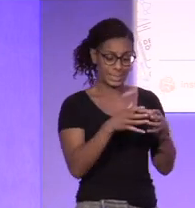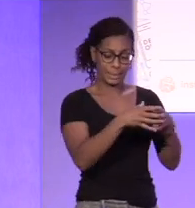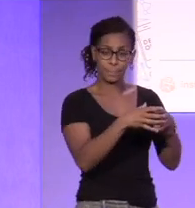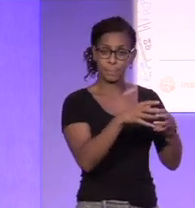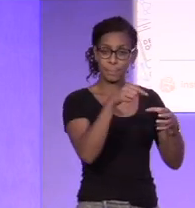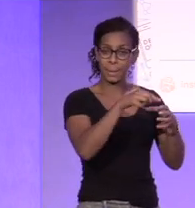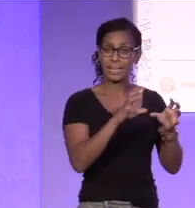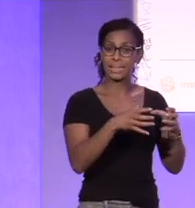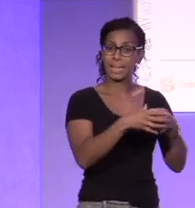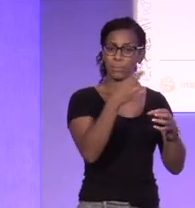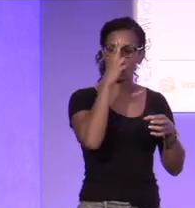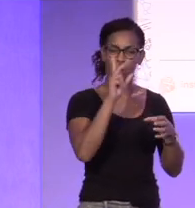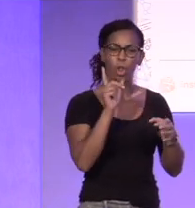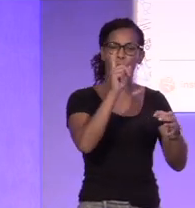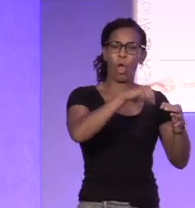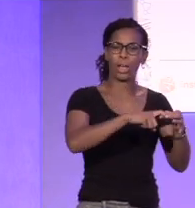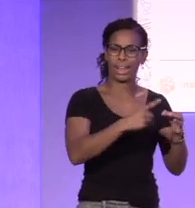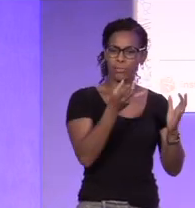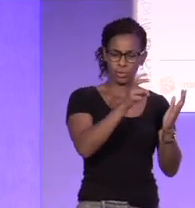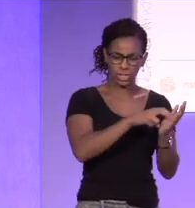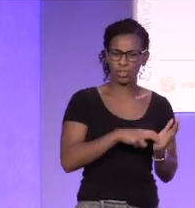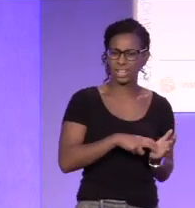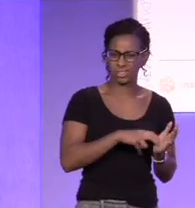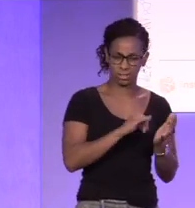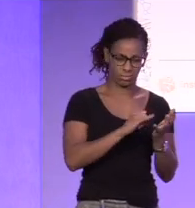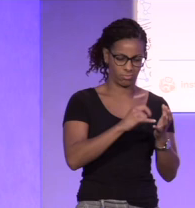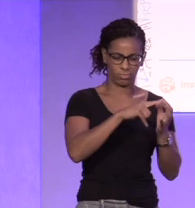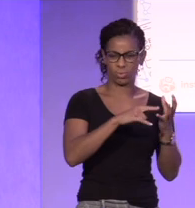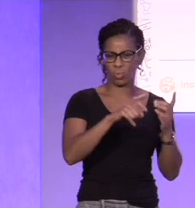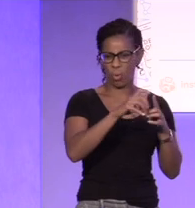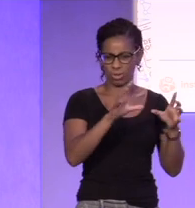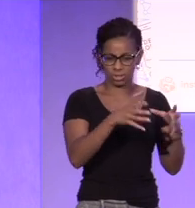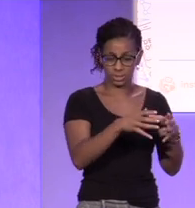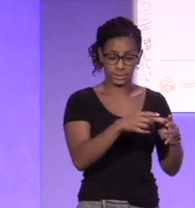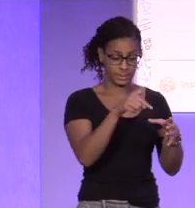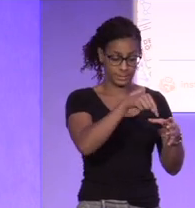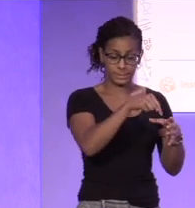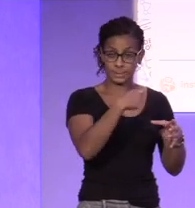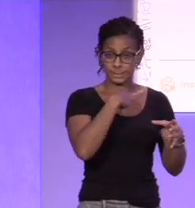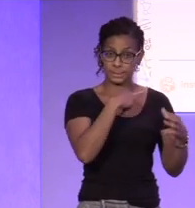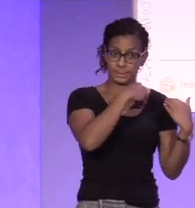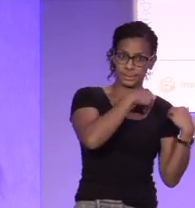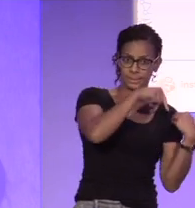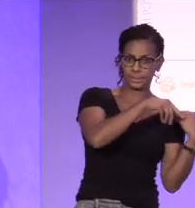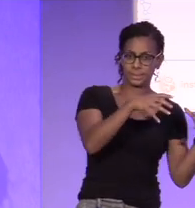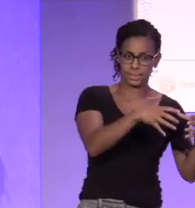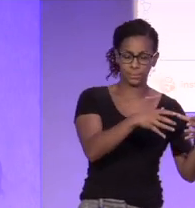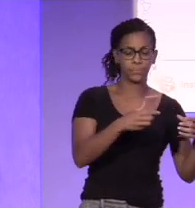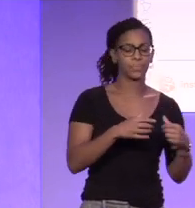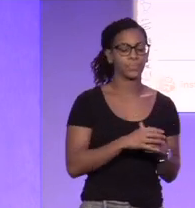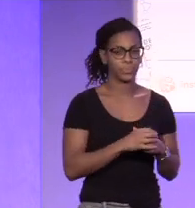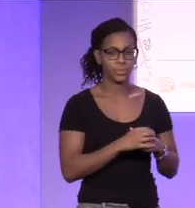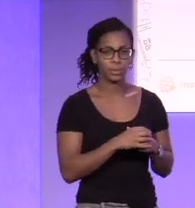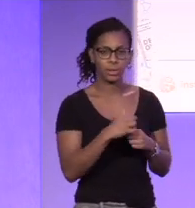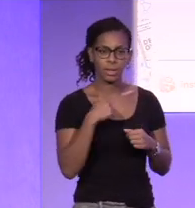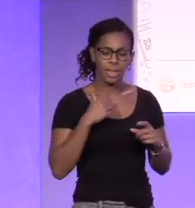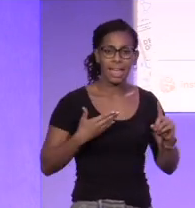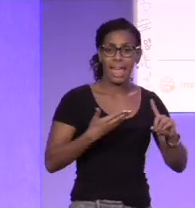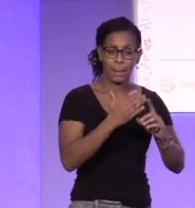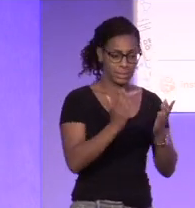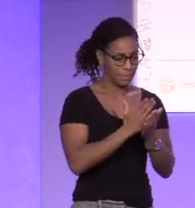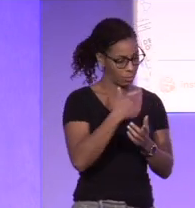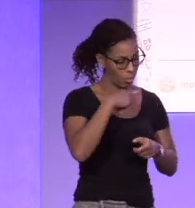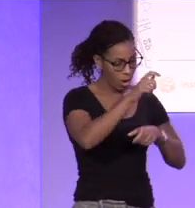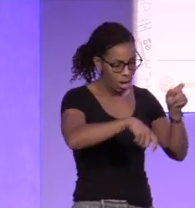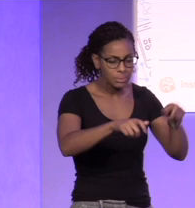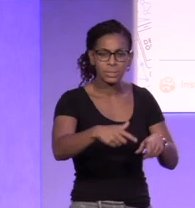squad. And this was the team that I joined. Now, this was charged with two responsibilities. The first one, to enable all of our customers to be able to register